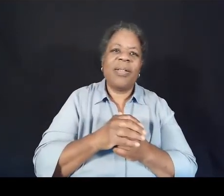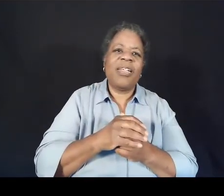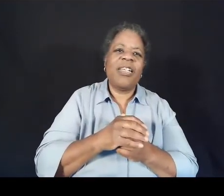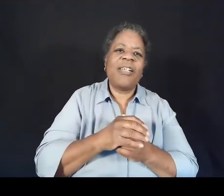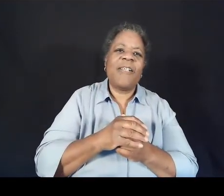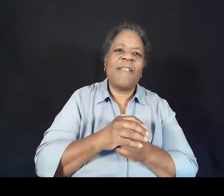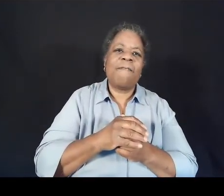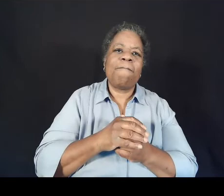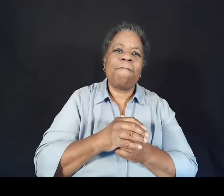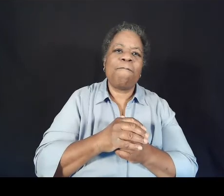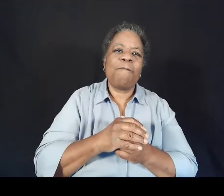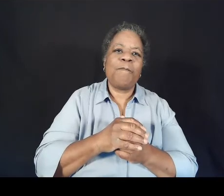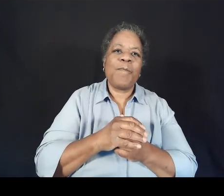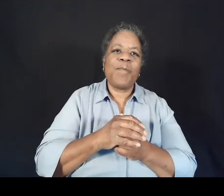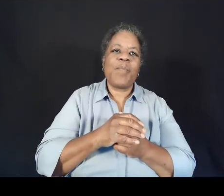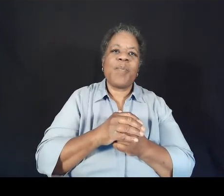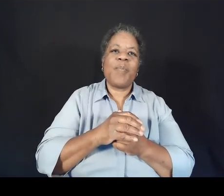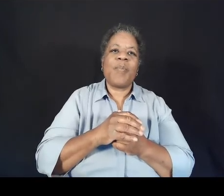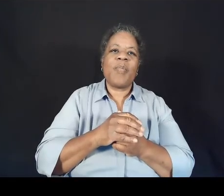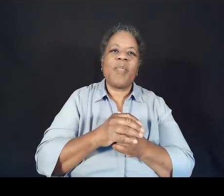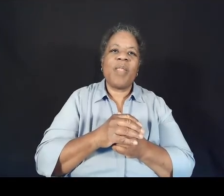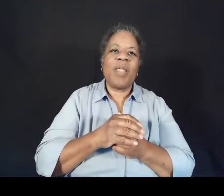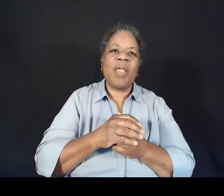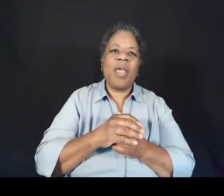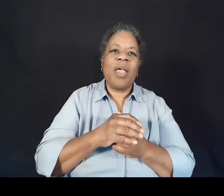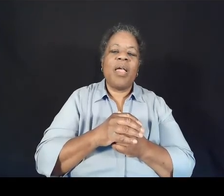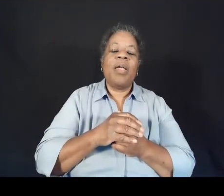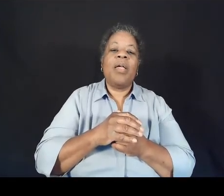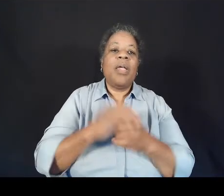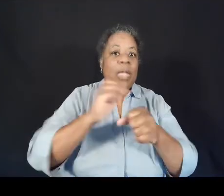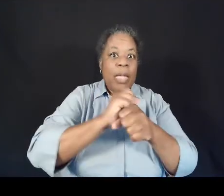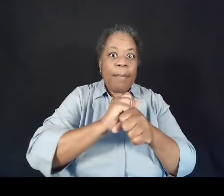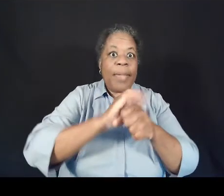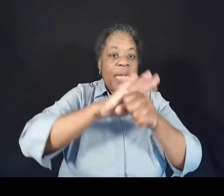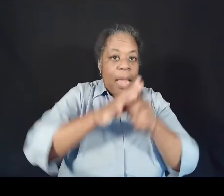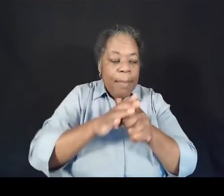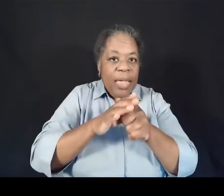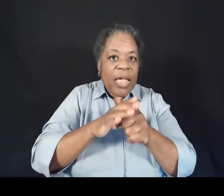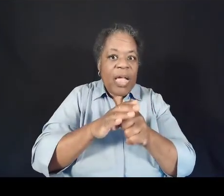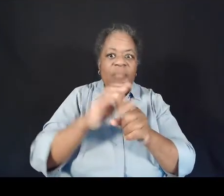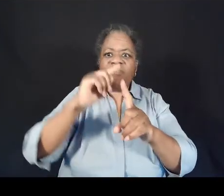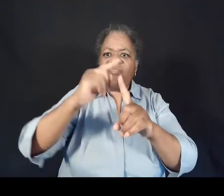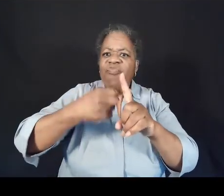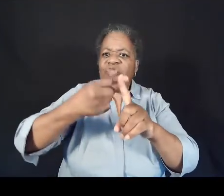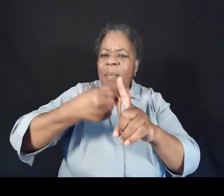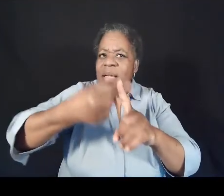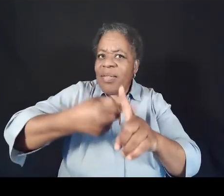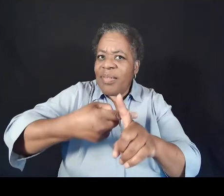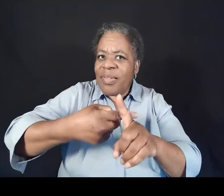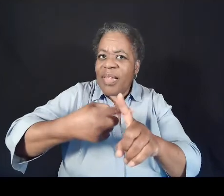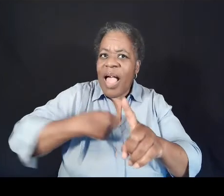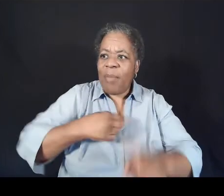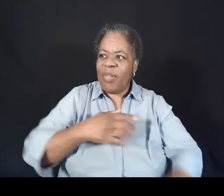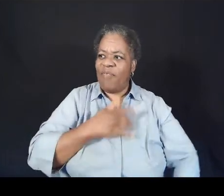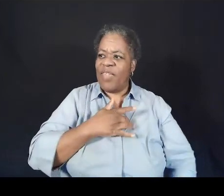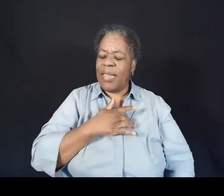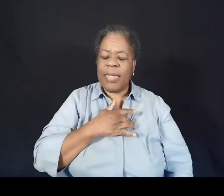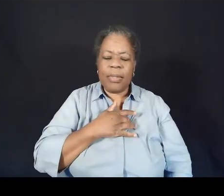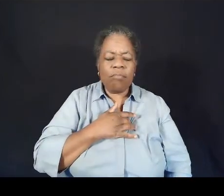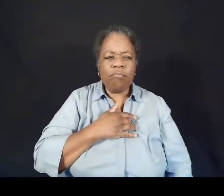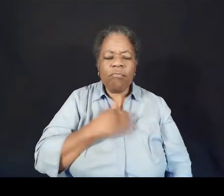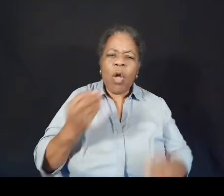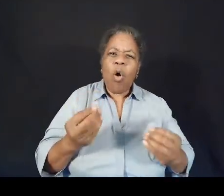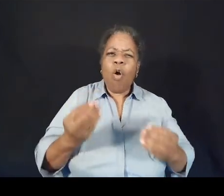I'm remembering a time, a few months into the pandemic, when I was feeling overwhelmed by